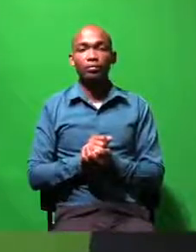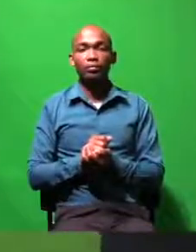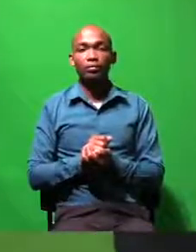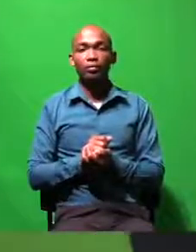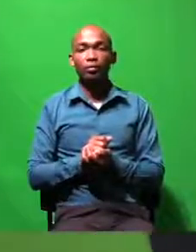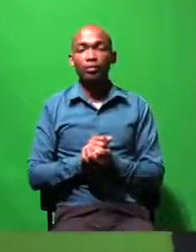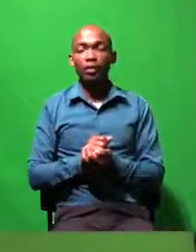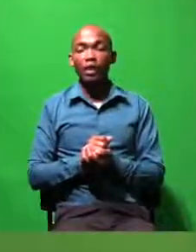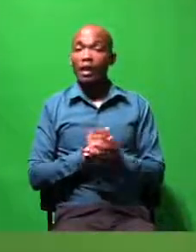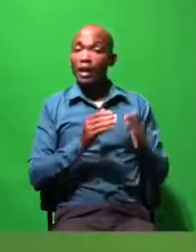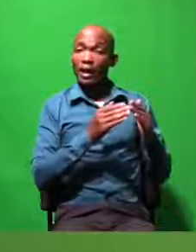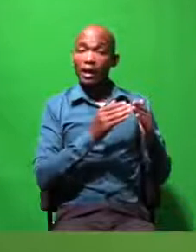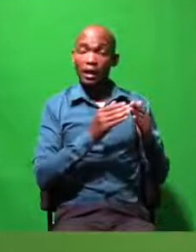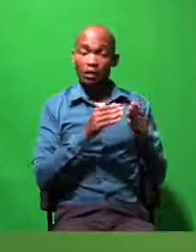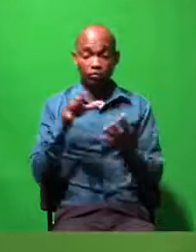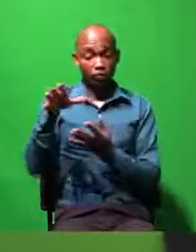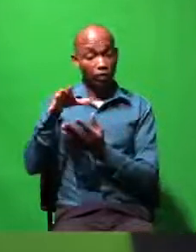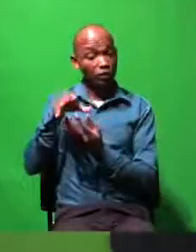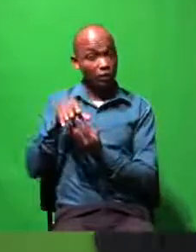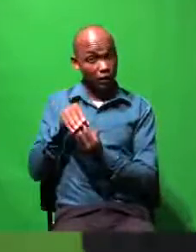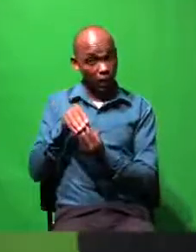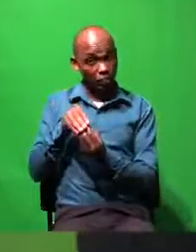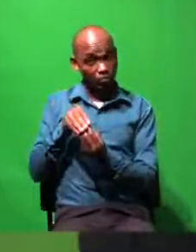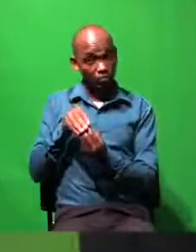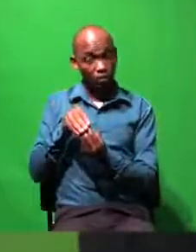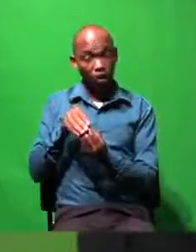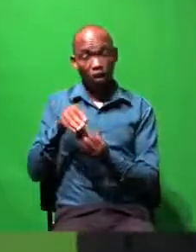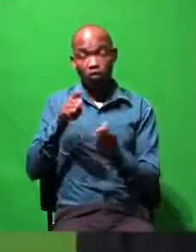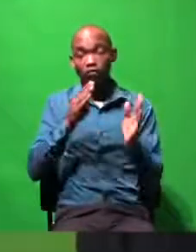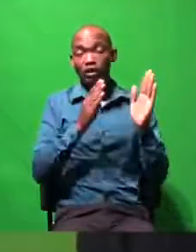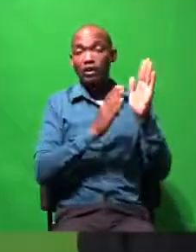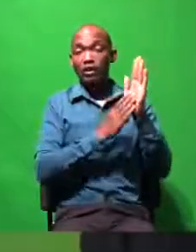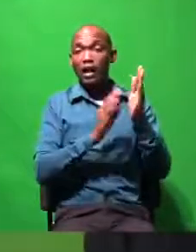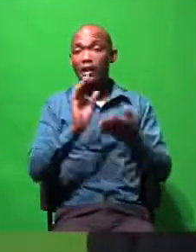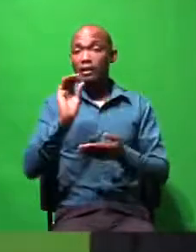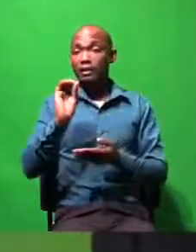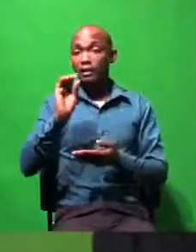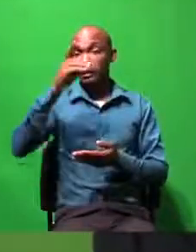angles whose sum are 90 degrees are